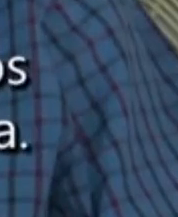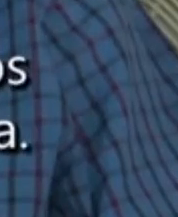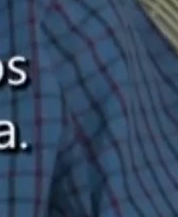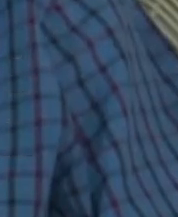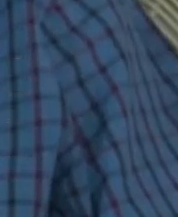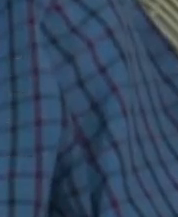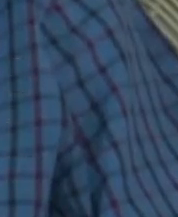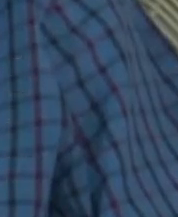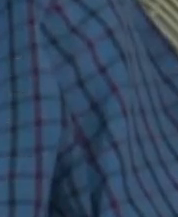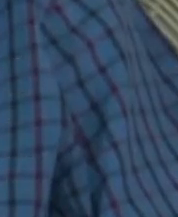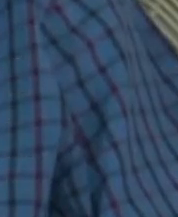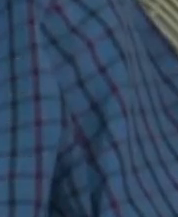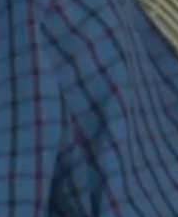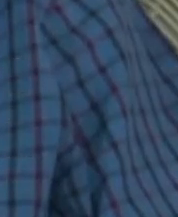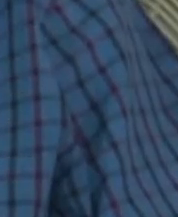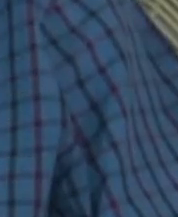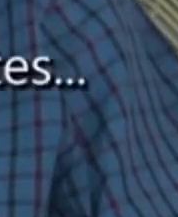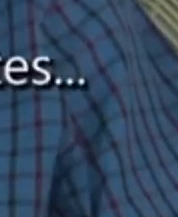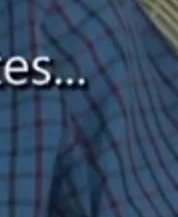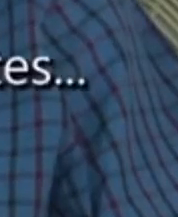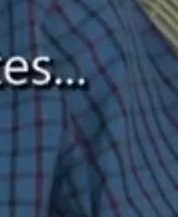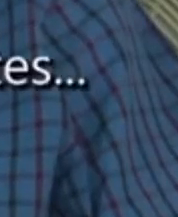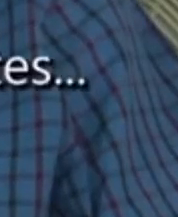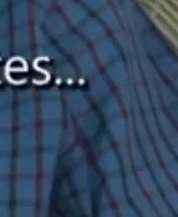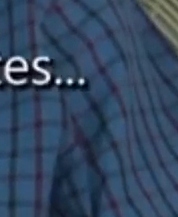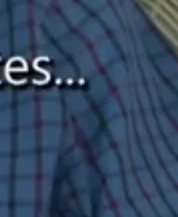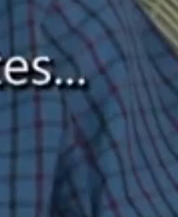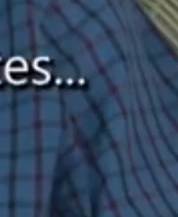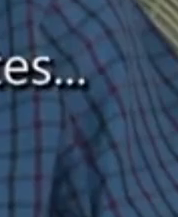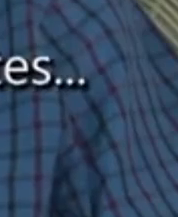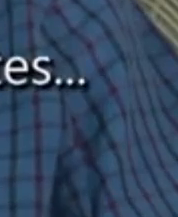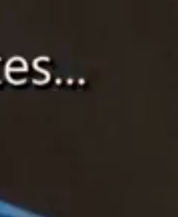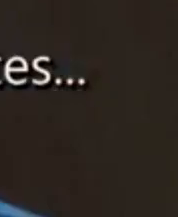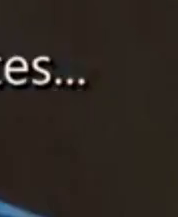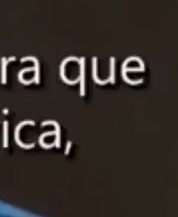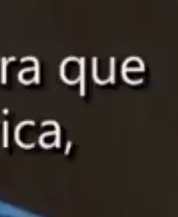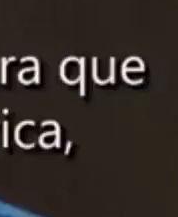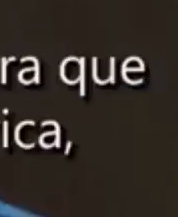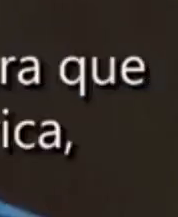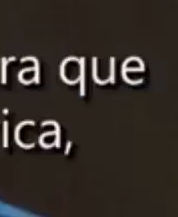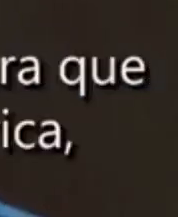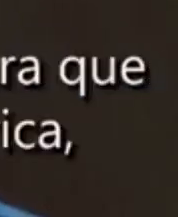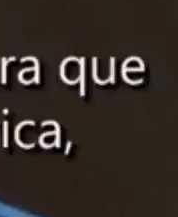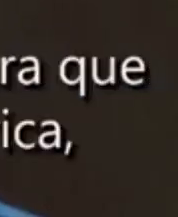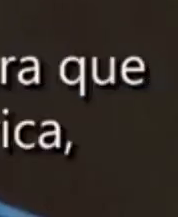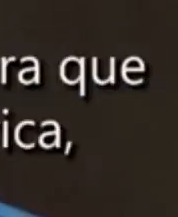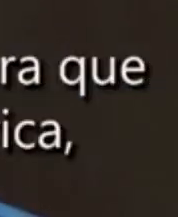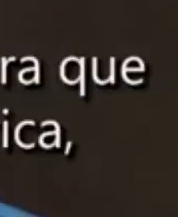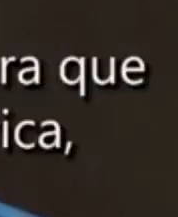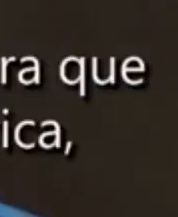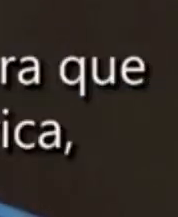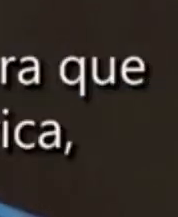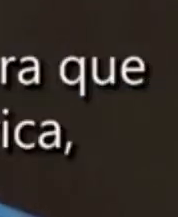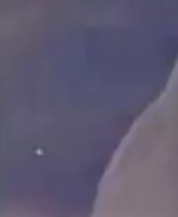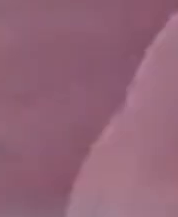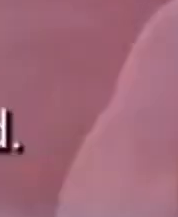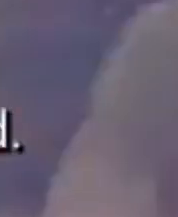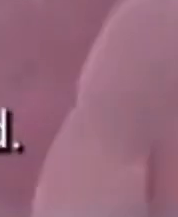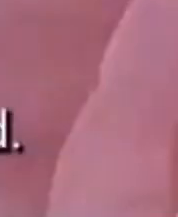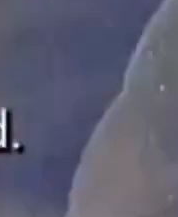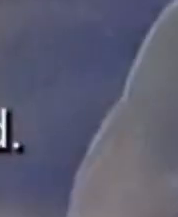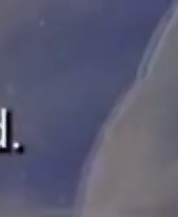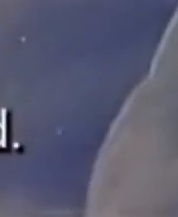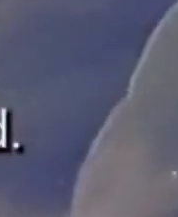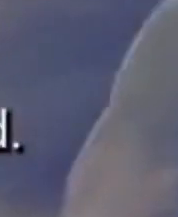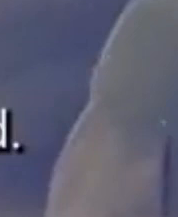Cubans were in Africa. I had known before just on a small scale that Cuba was in Africa,